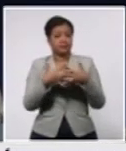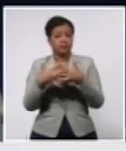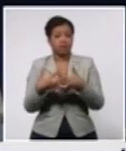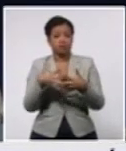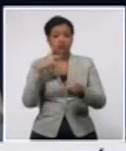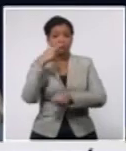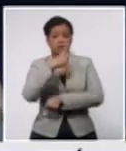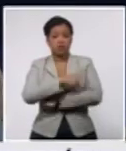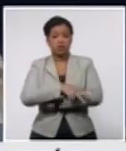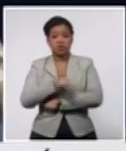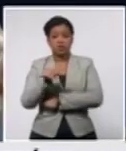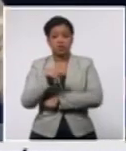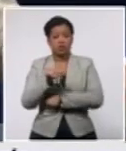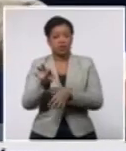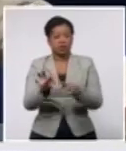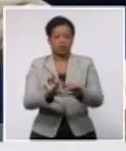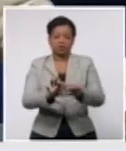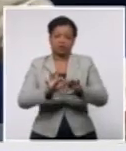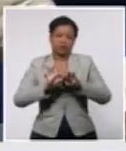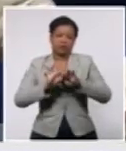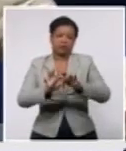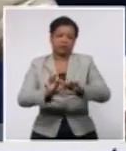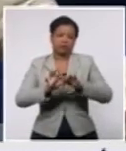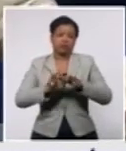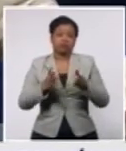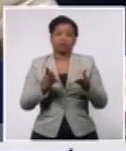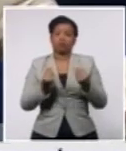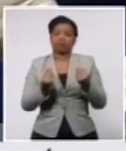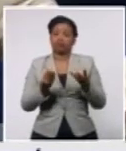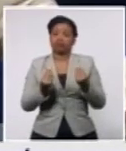49,990 confirmed cases yesterday.